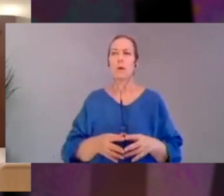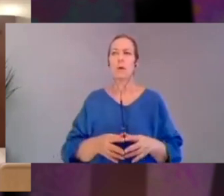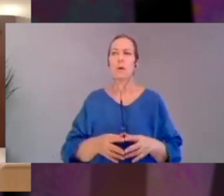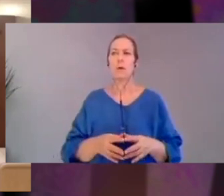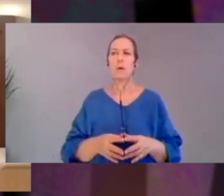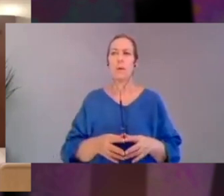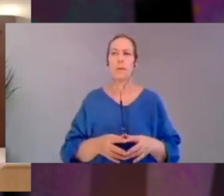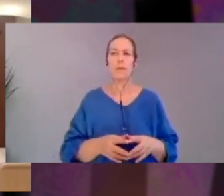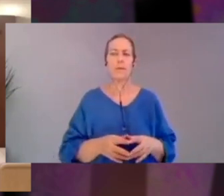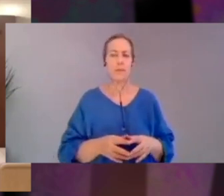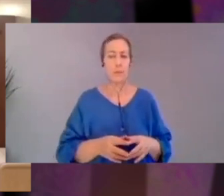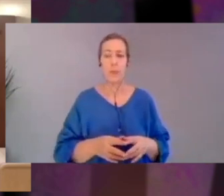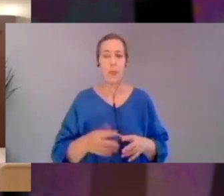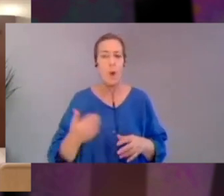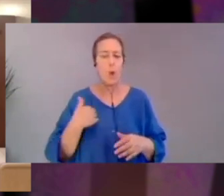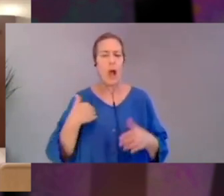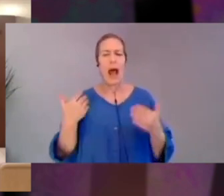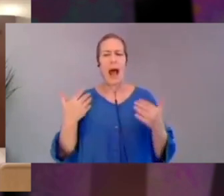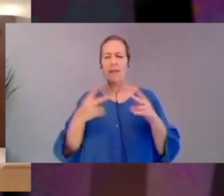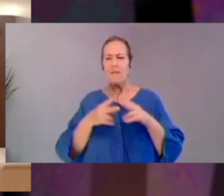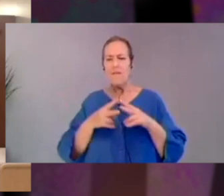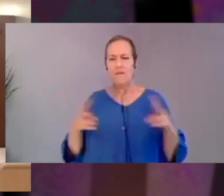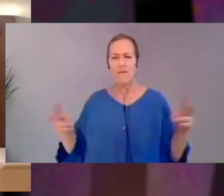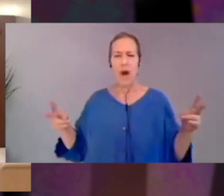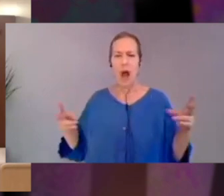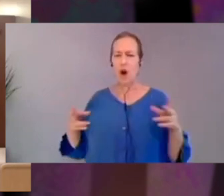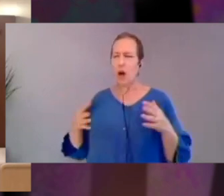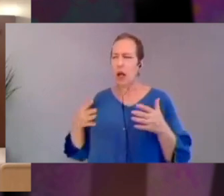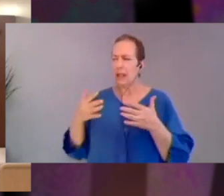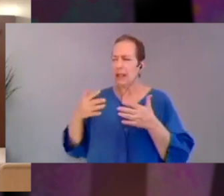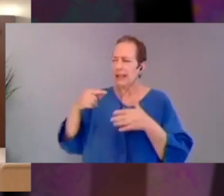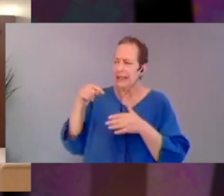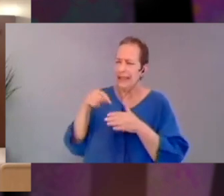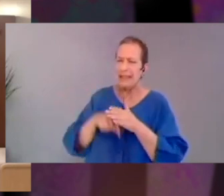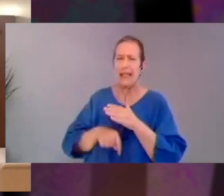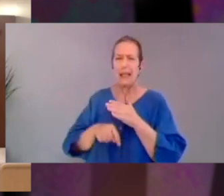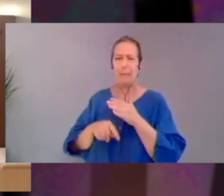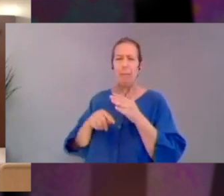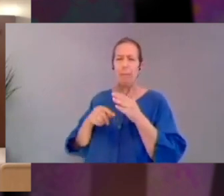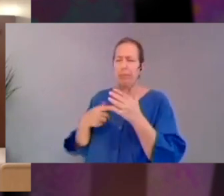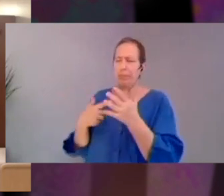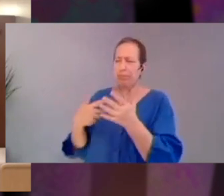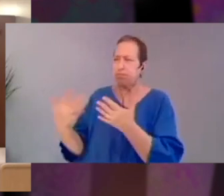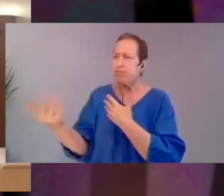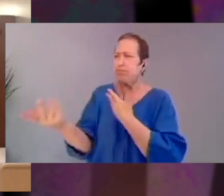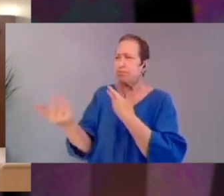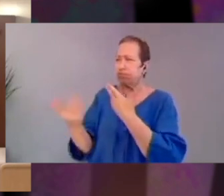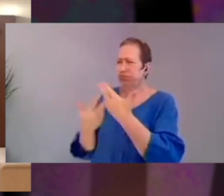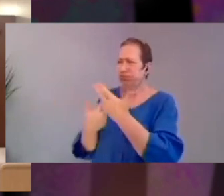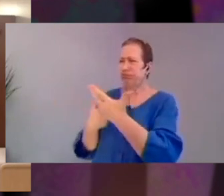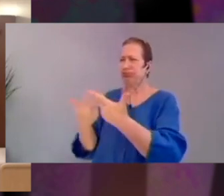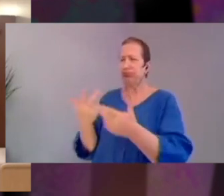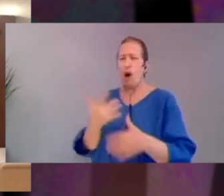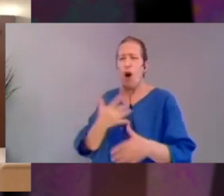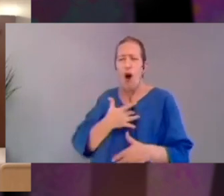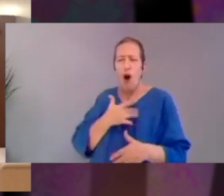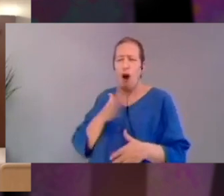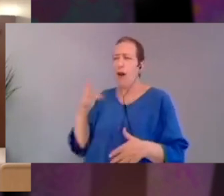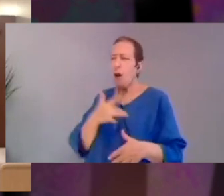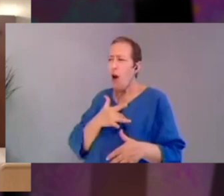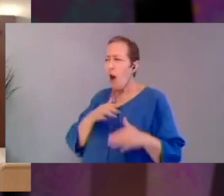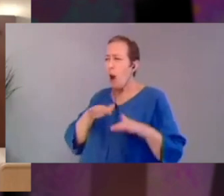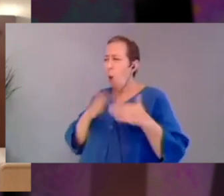we were having really deep conversation, like through our hearts. And this is now a man that I have, you know, I can call up and be